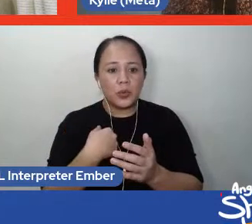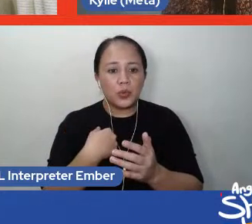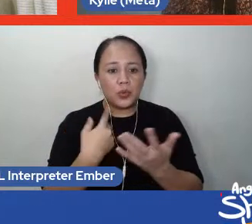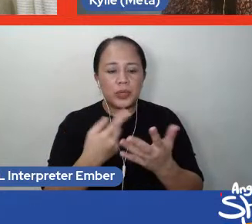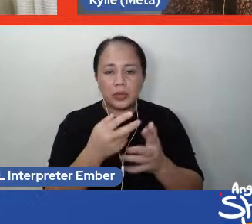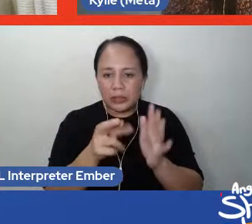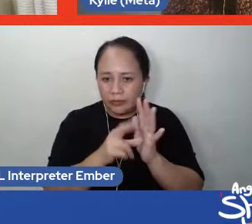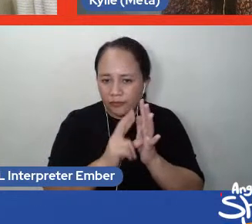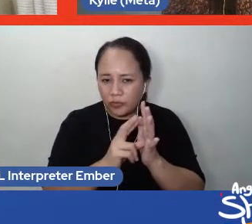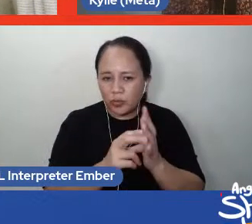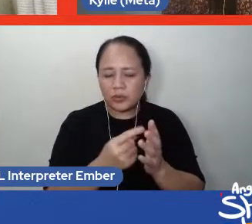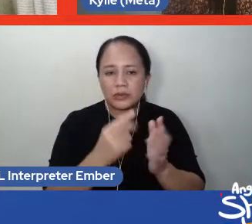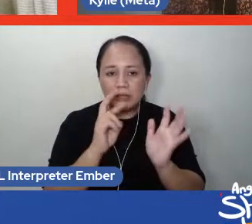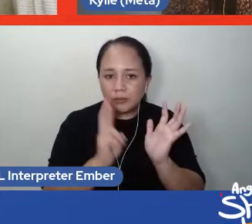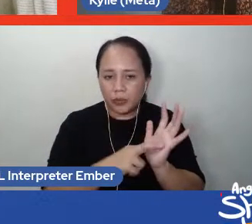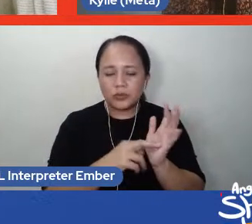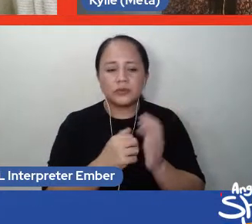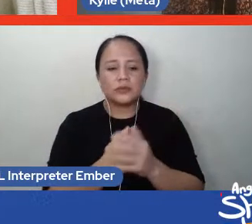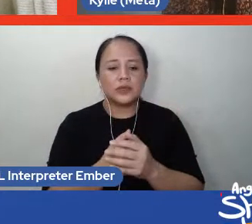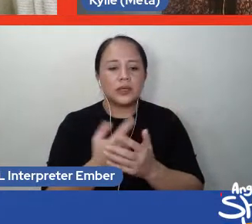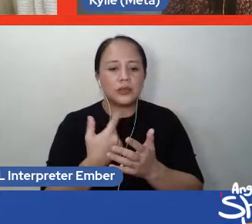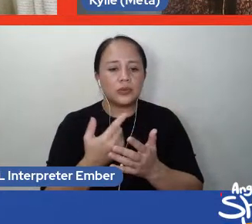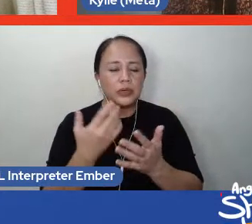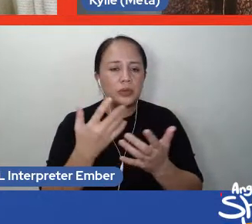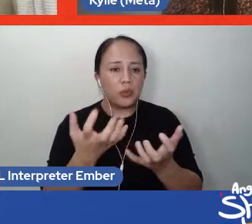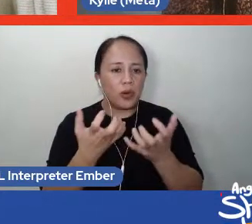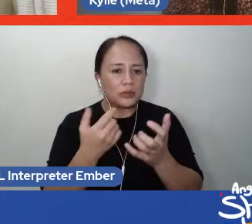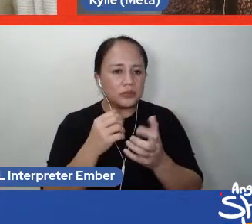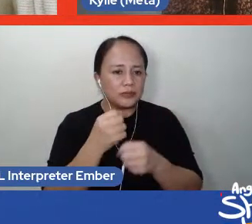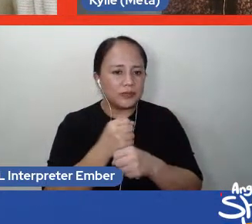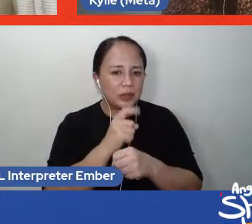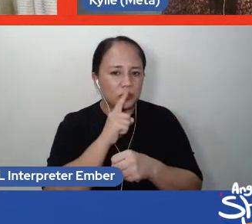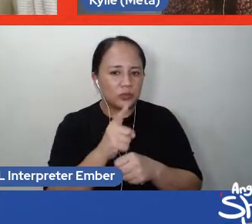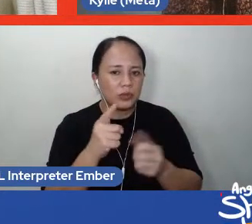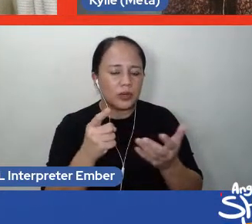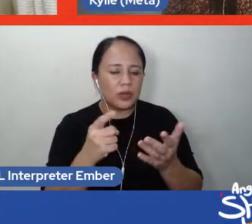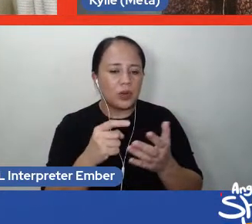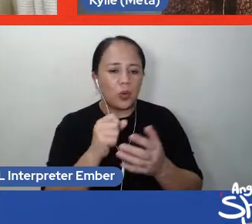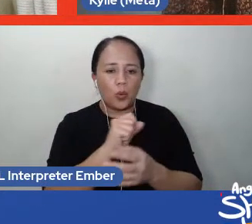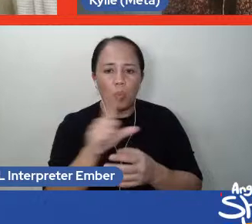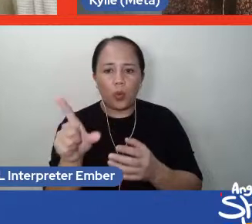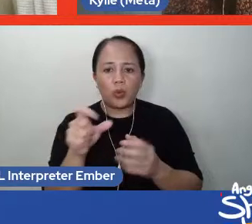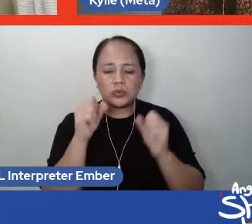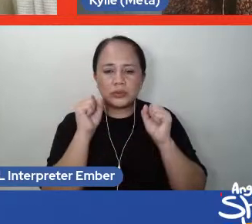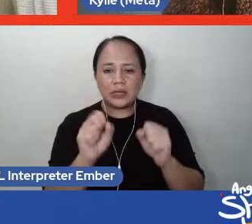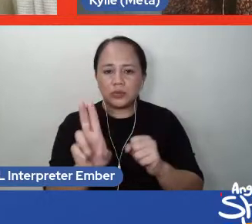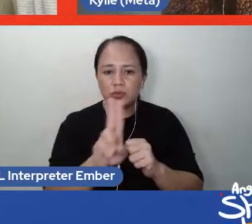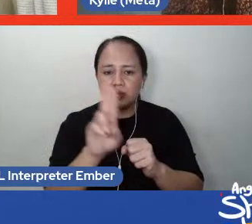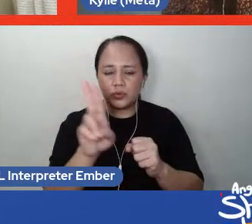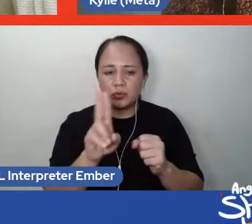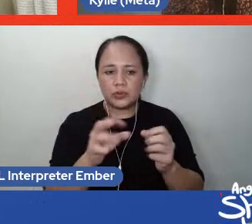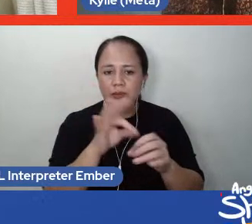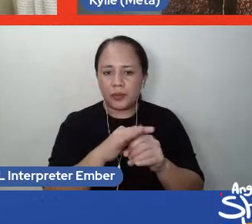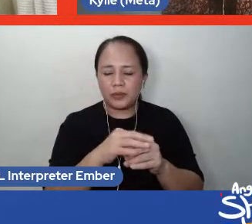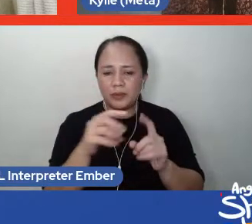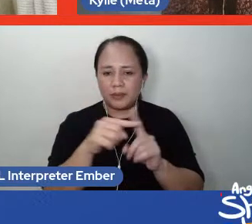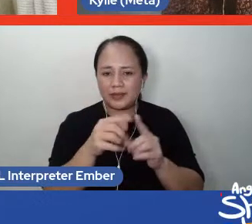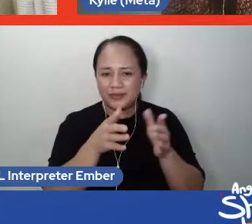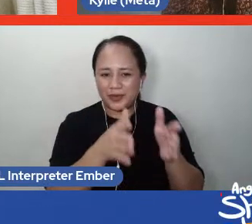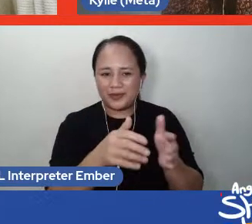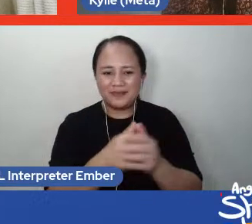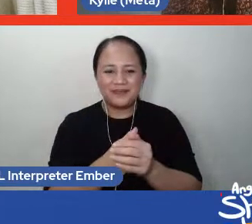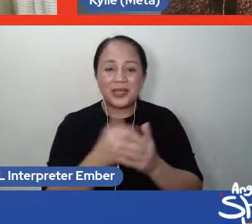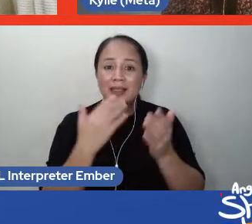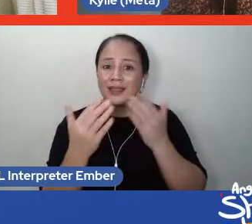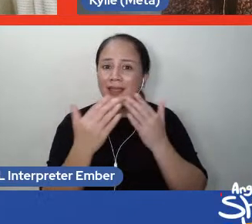review every single report, and we just want to make sure that everyone is able to use our platforms in a positive way. So